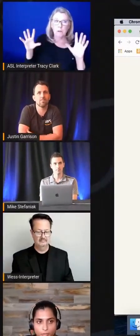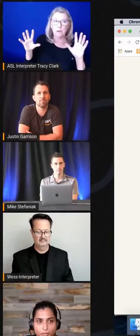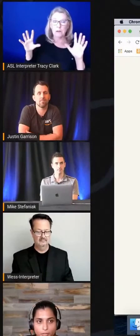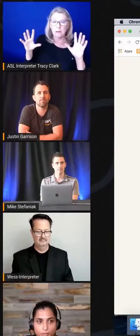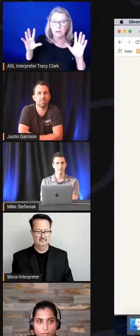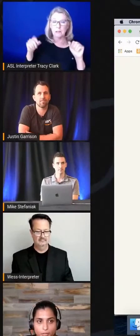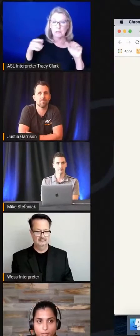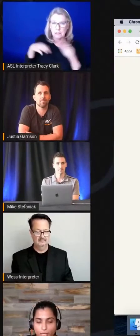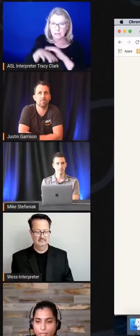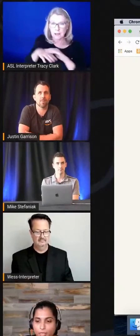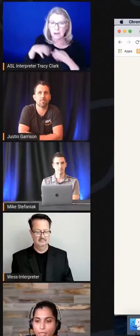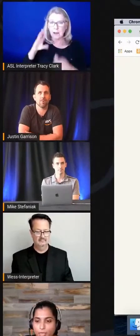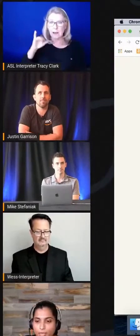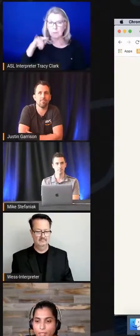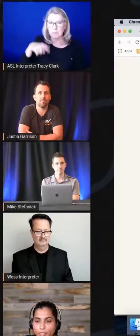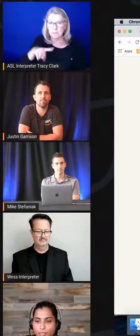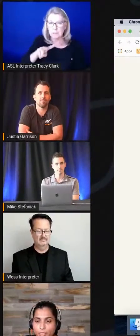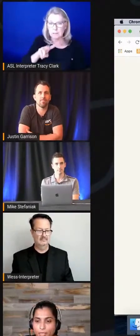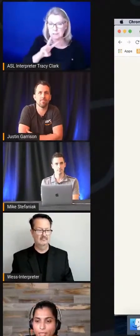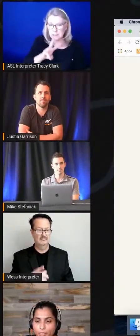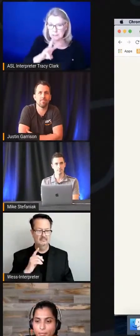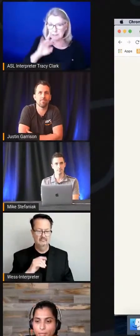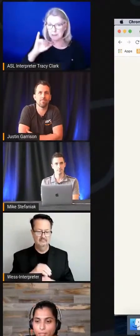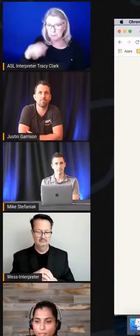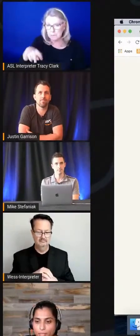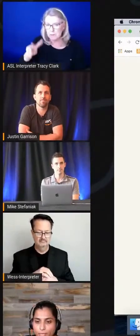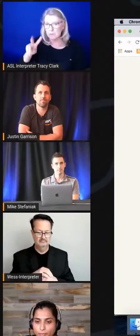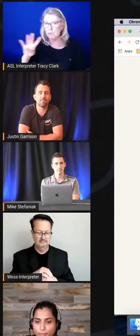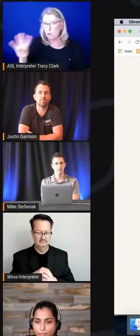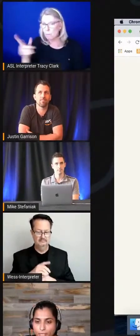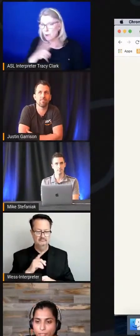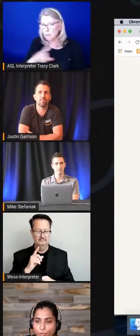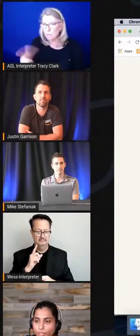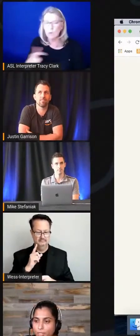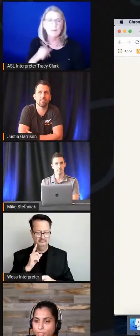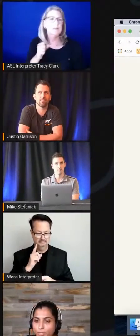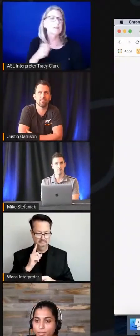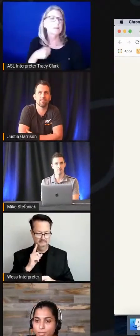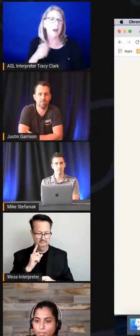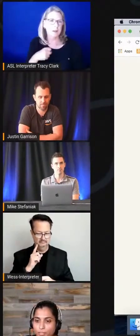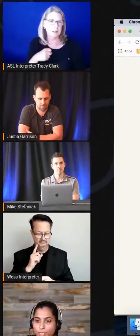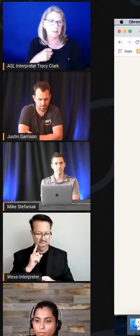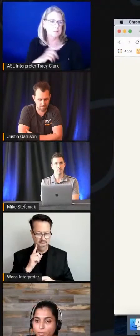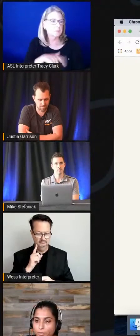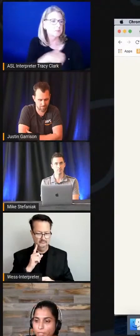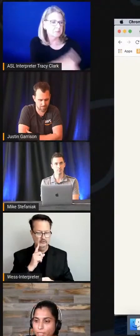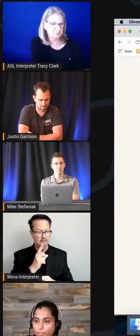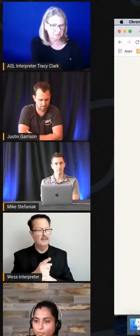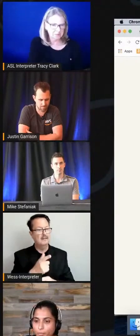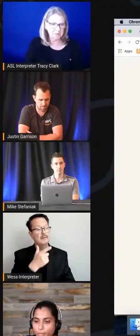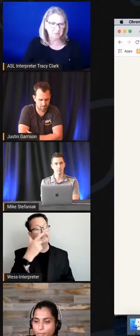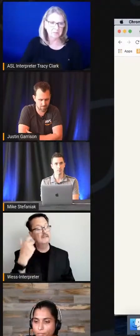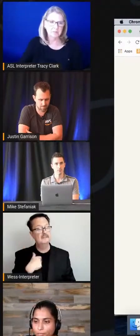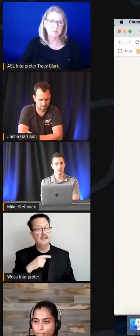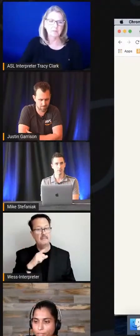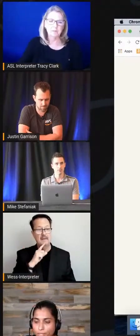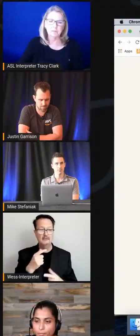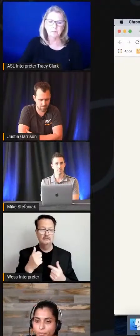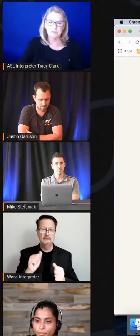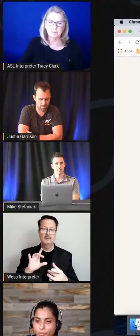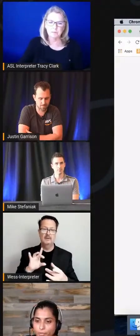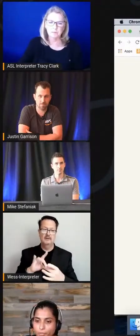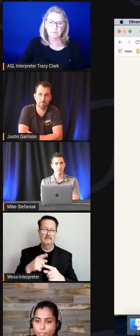Correct. Yeah. That's great. And because I'm actually trying to connect from my browser, which